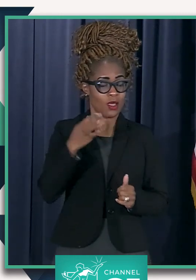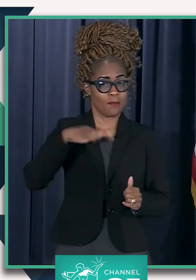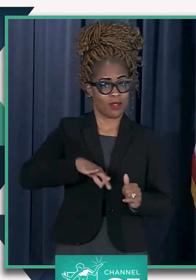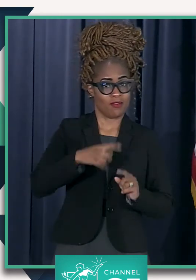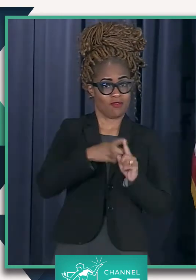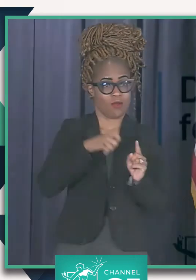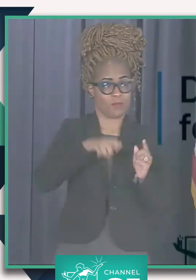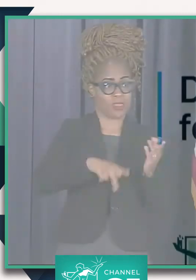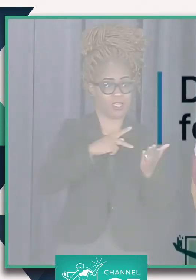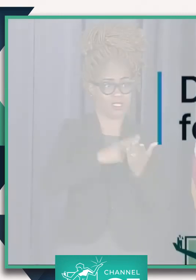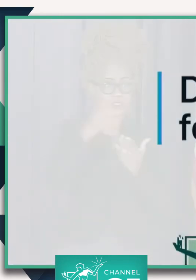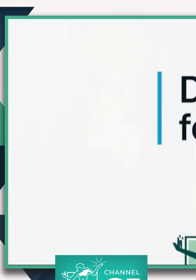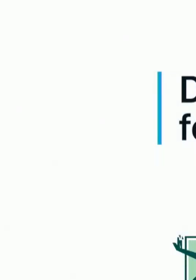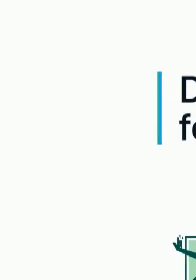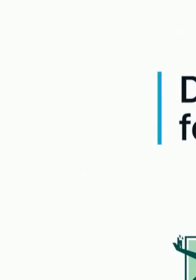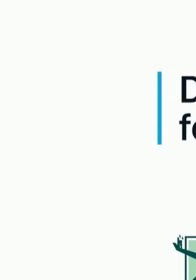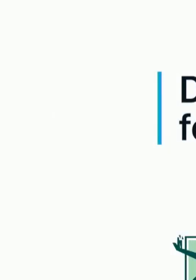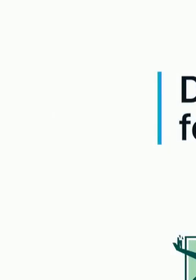a program like this.